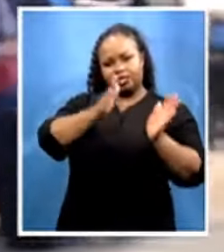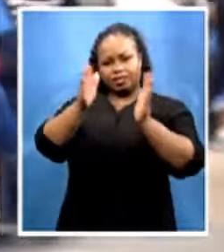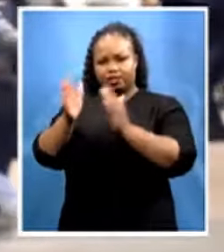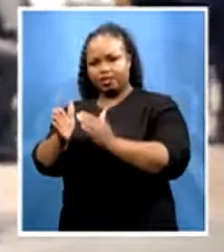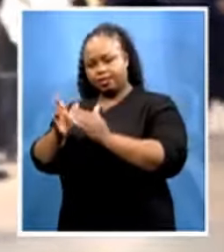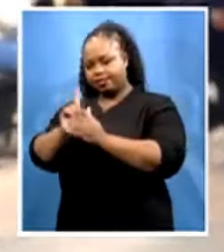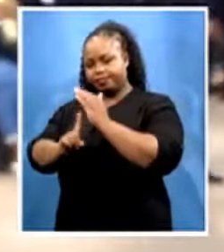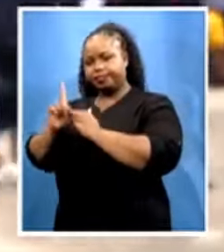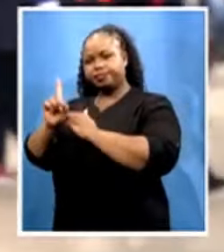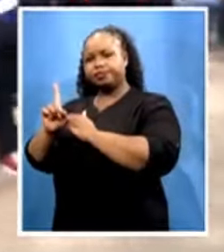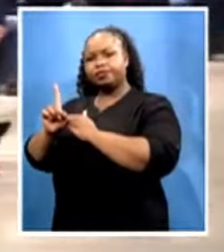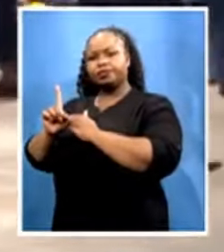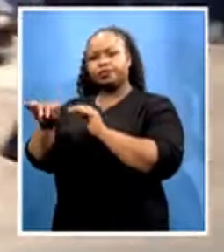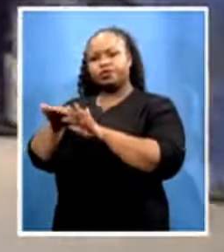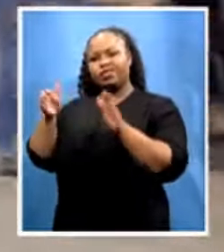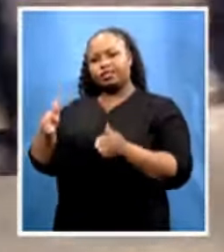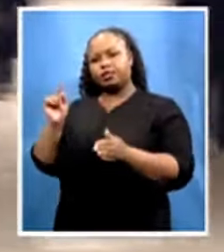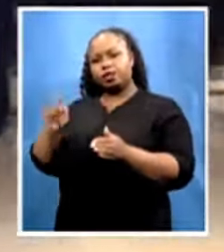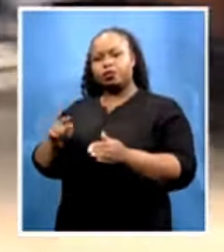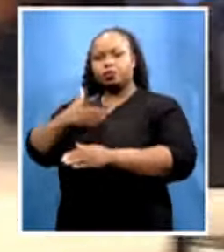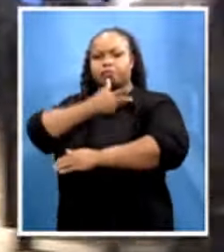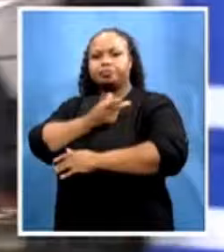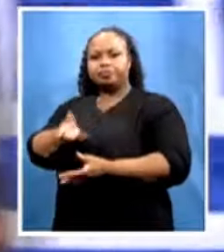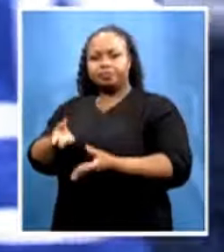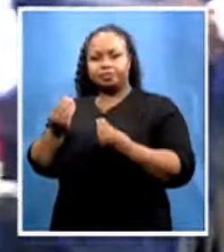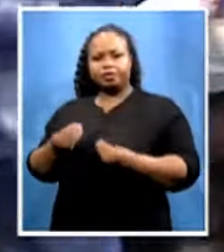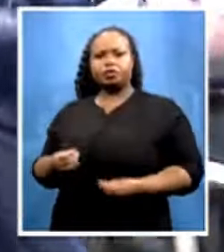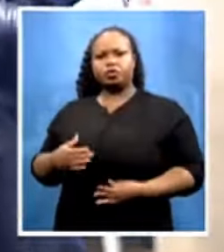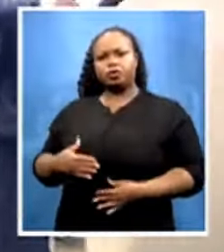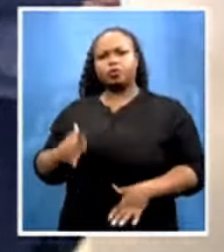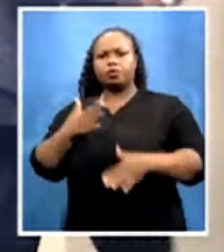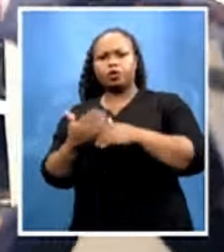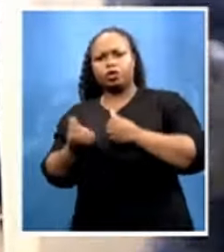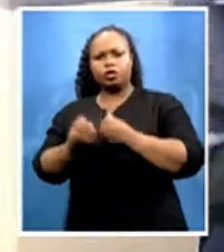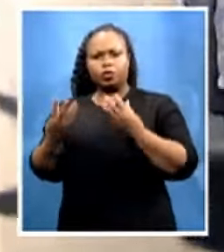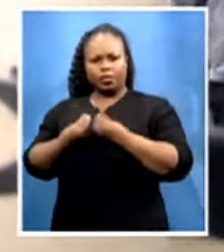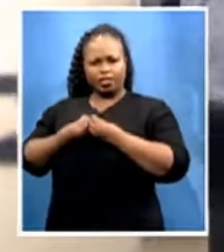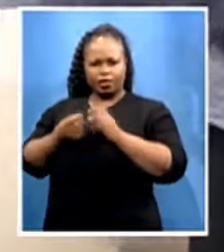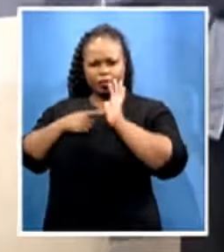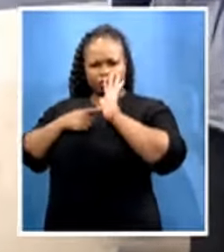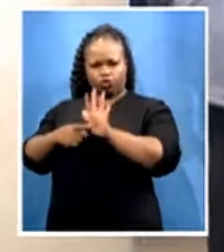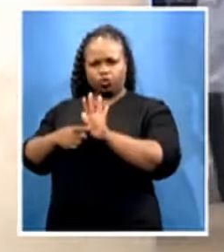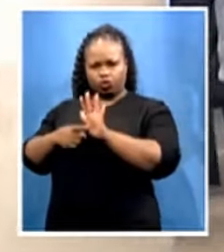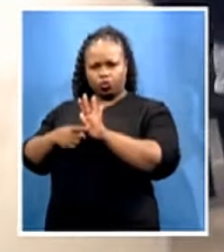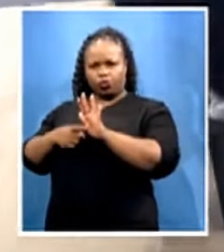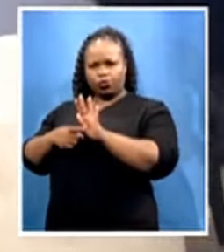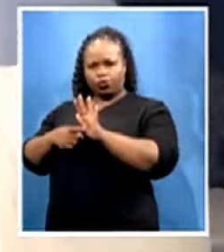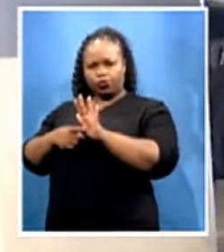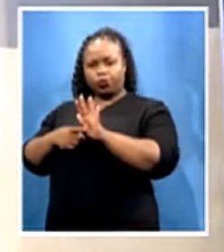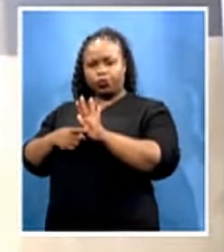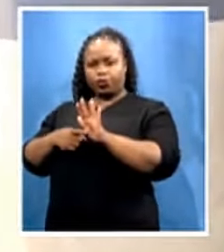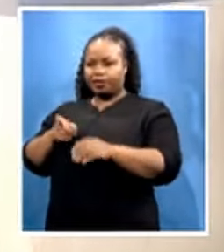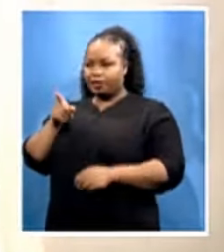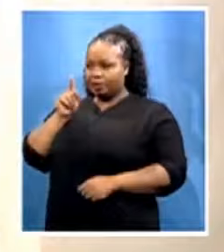my colleague to walk a bit there, to just zoom in there. This is where, after they got